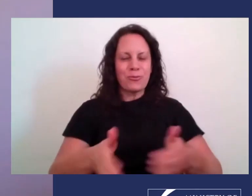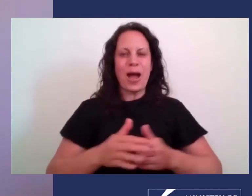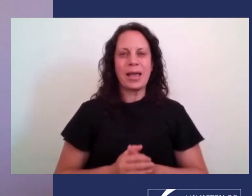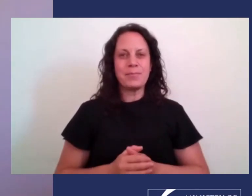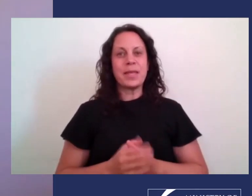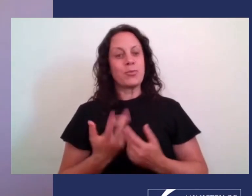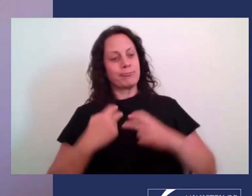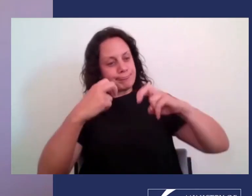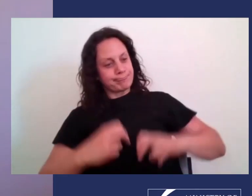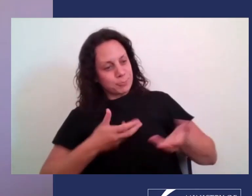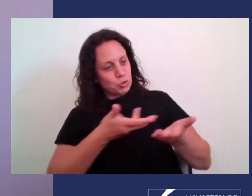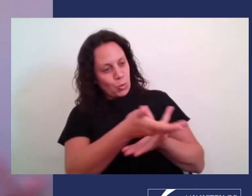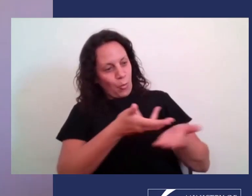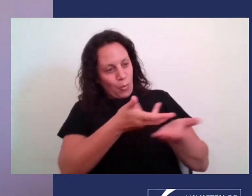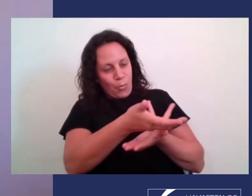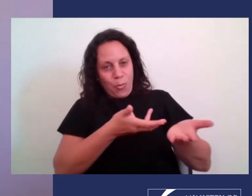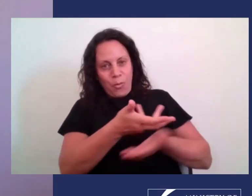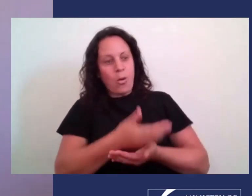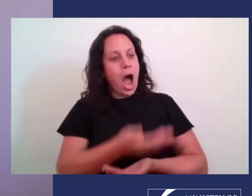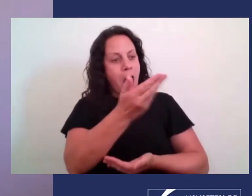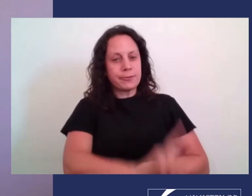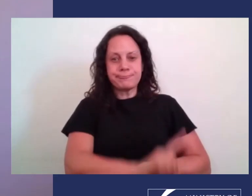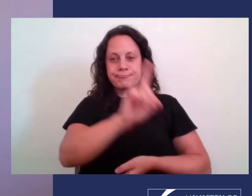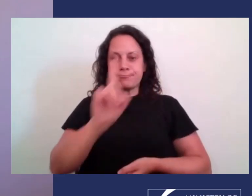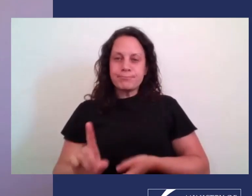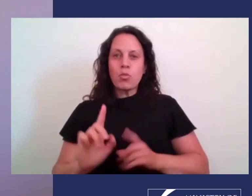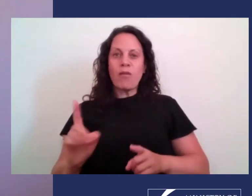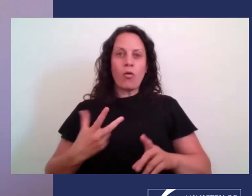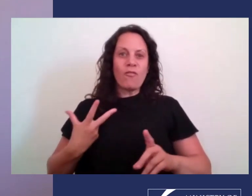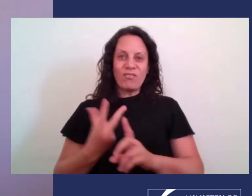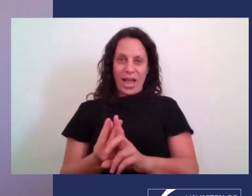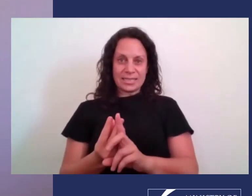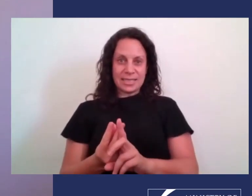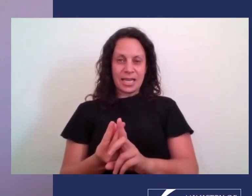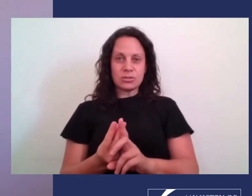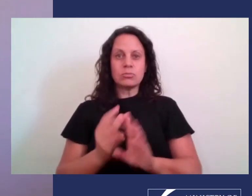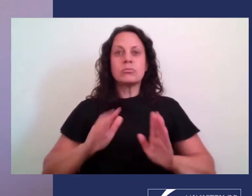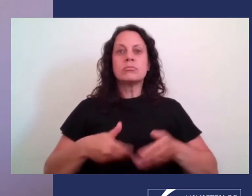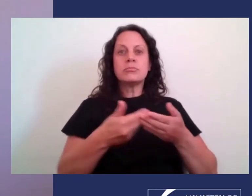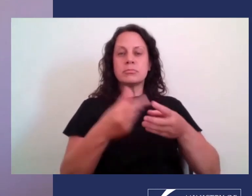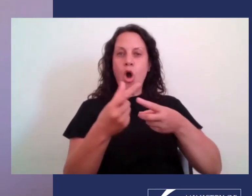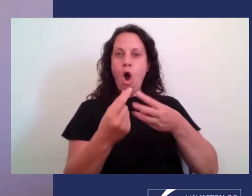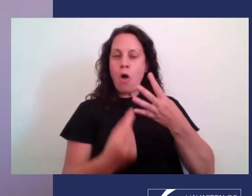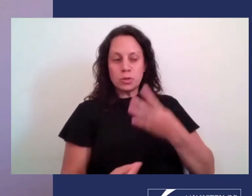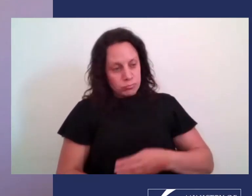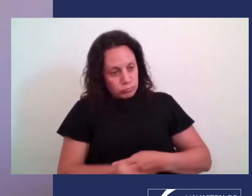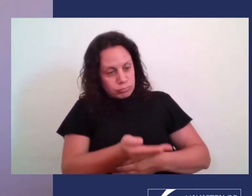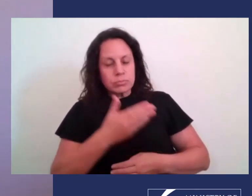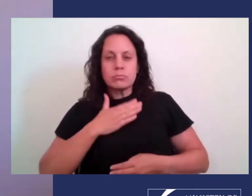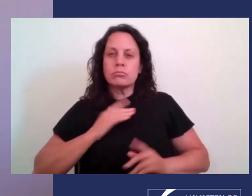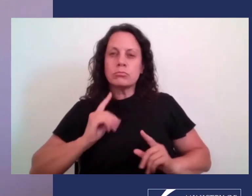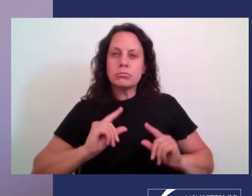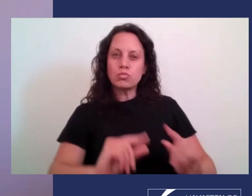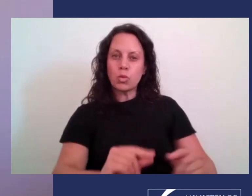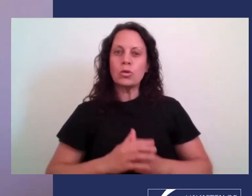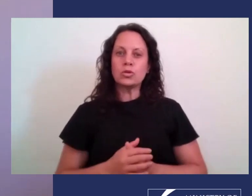with her about the fact that she was going to be having the vaccination, we gave her some options around what she wanted to do. Of course, she had it